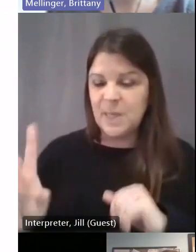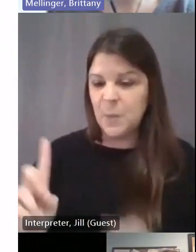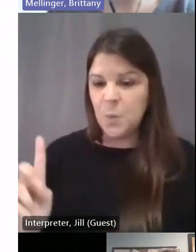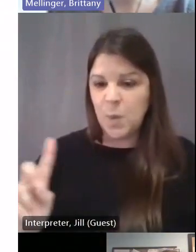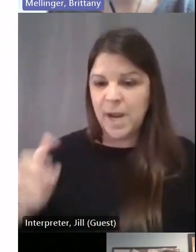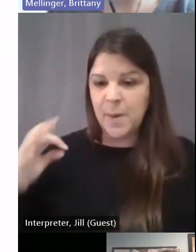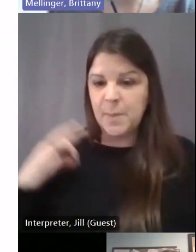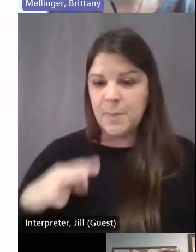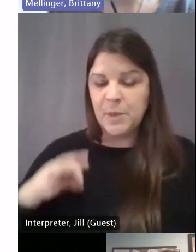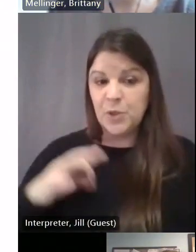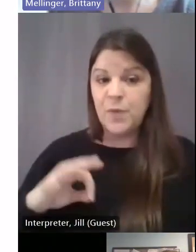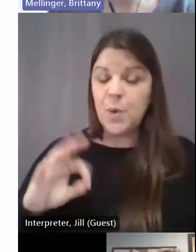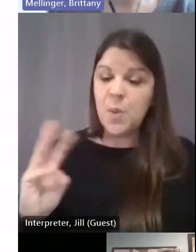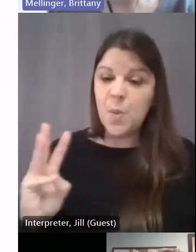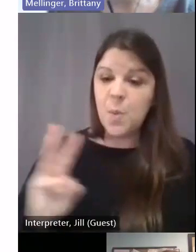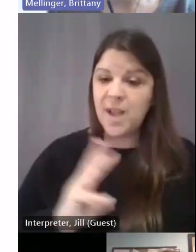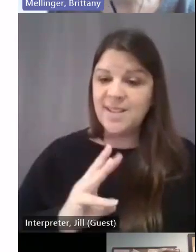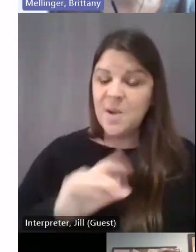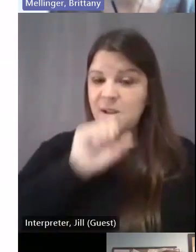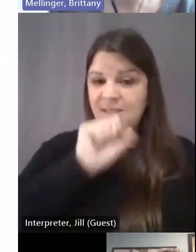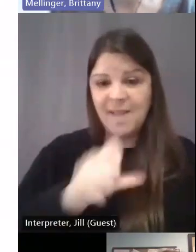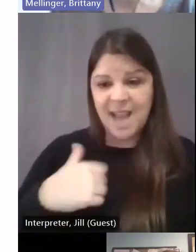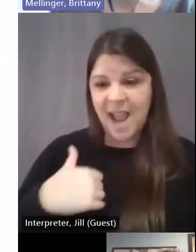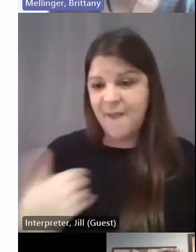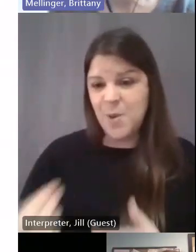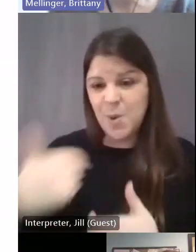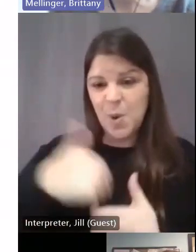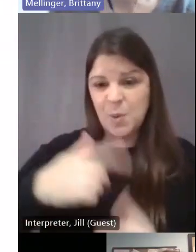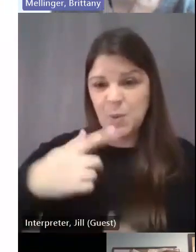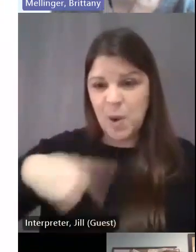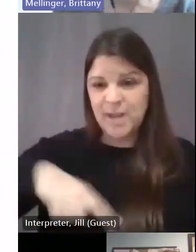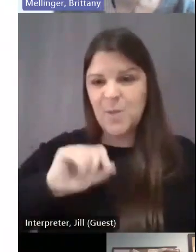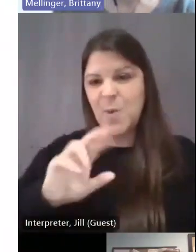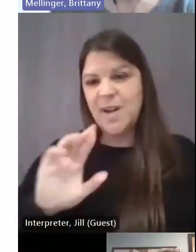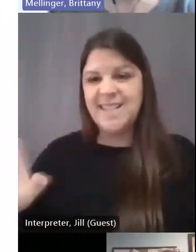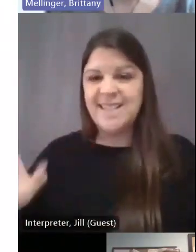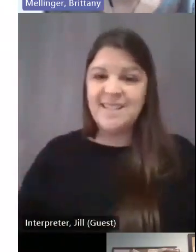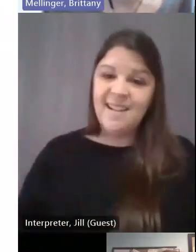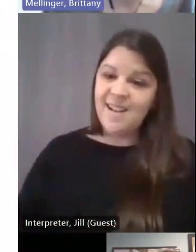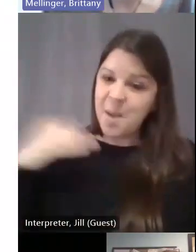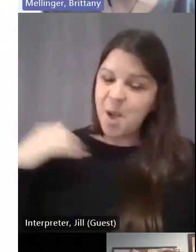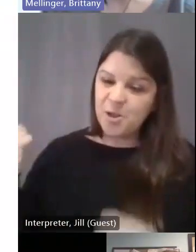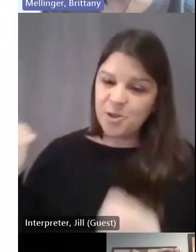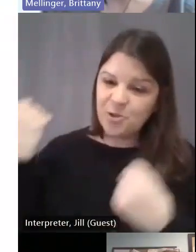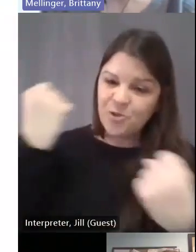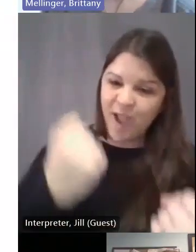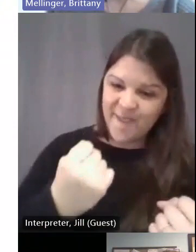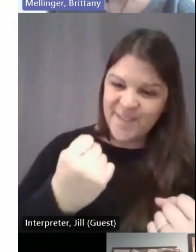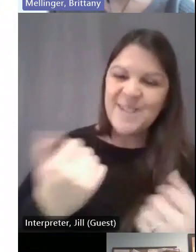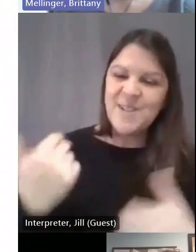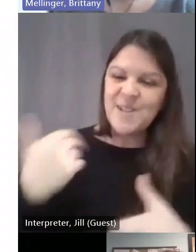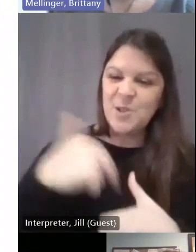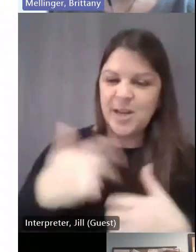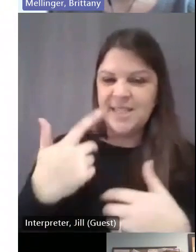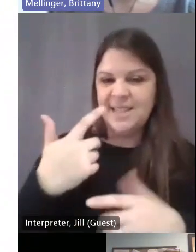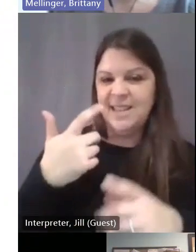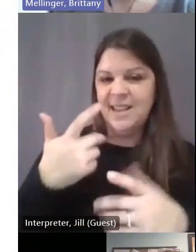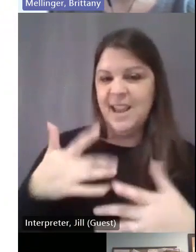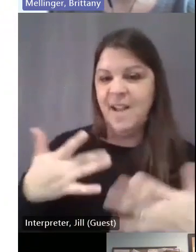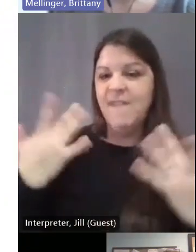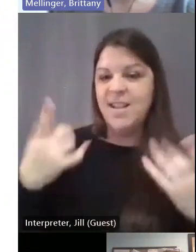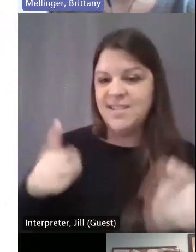if you're in the western part of the state, we'd love to have you join us. Or if you're in the eastern part, you're welcome to travel to join us. It'll be a free event,